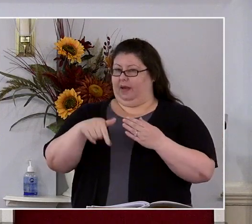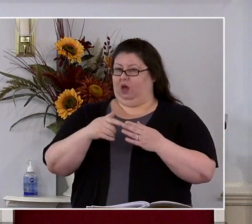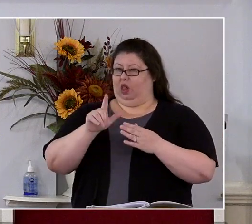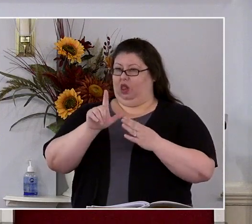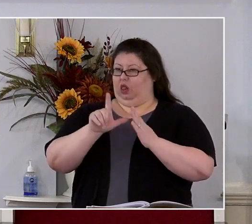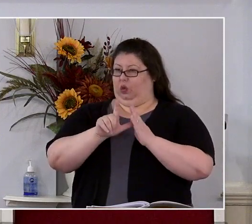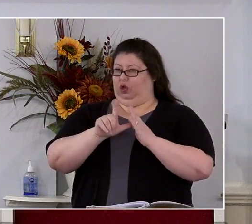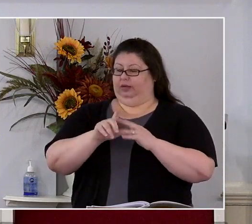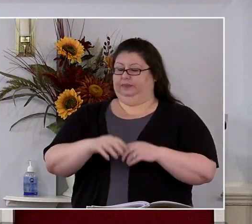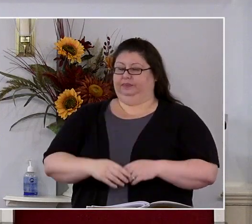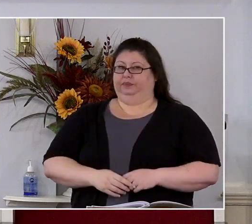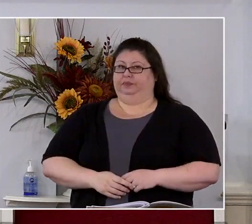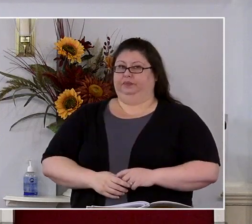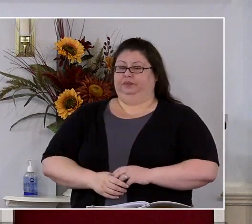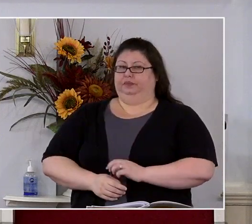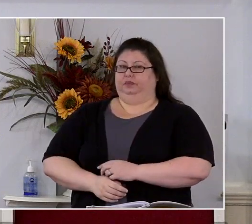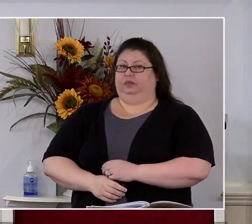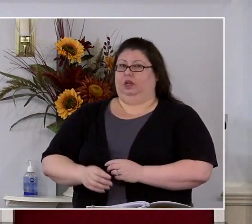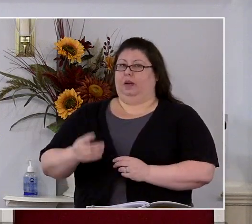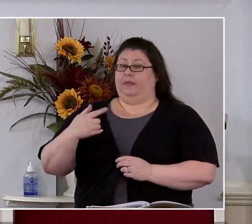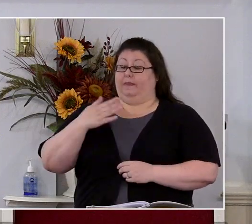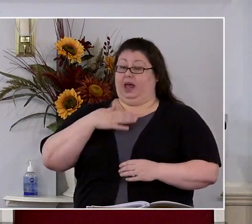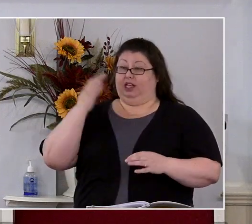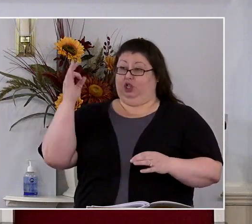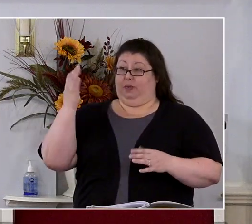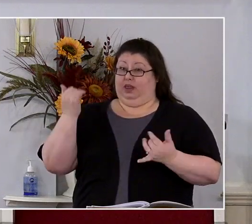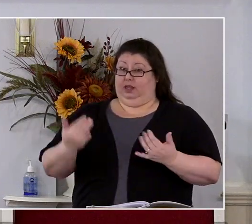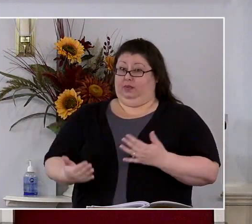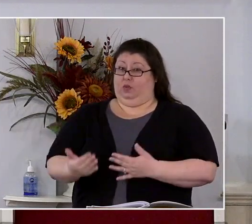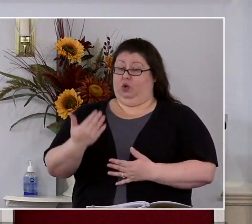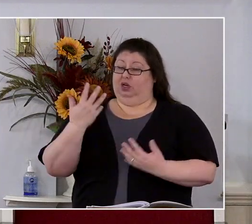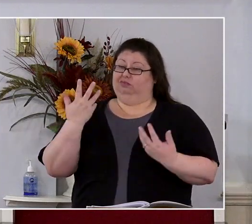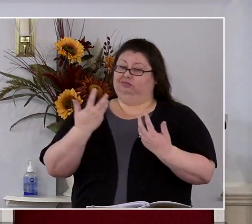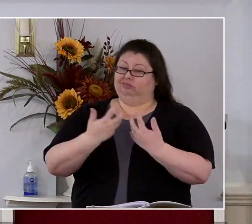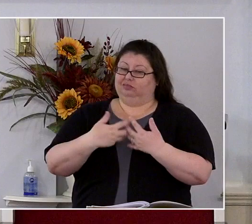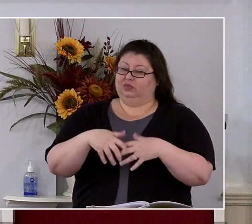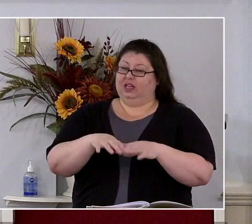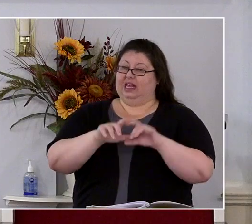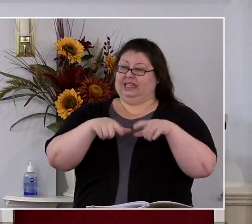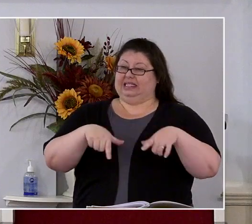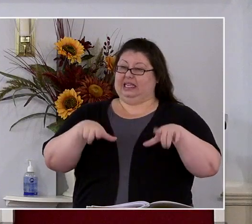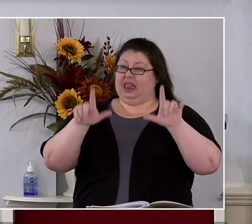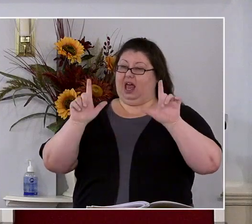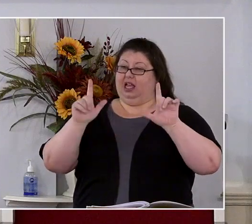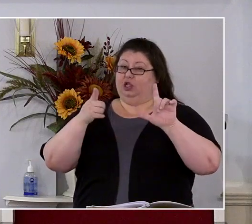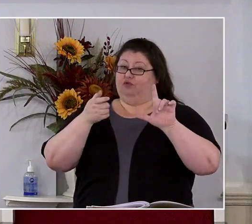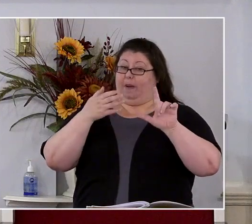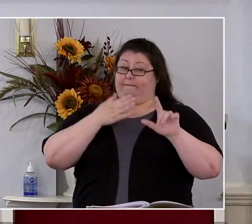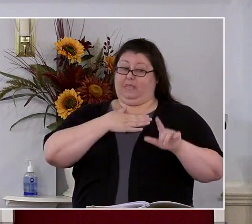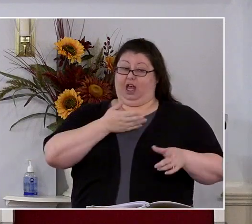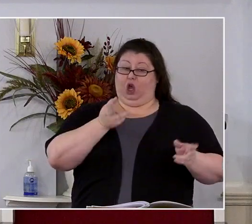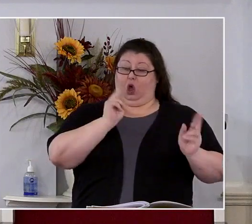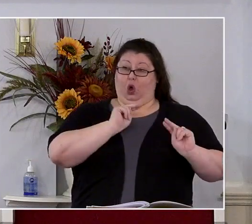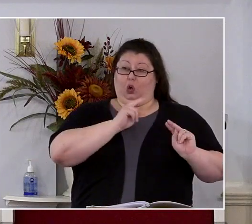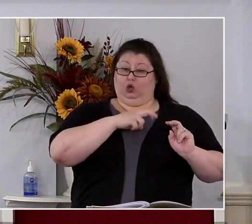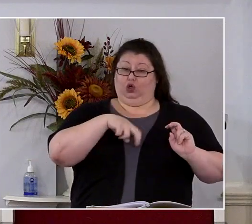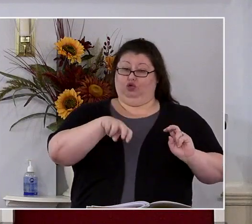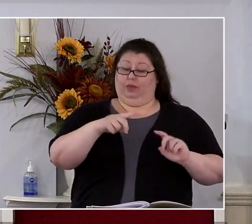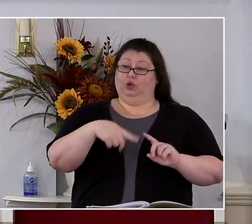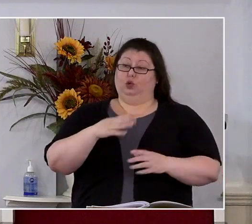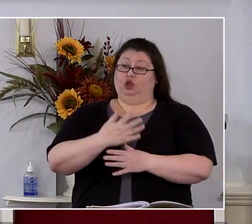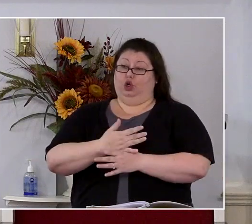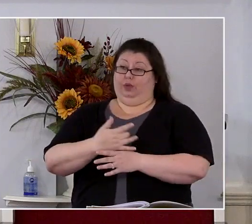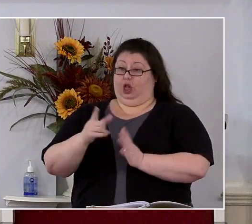like to borrow that. My sermon this morning incorporates slides both from my own trip to Luther's